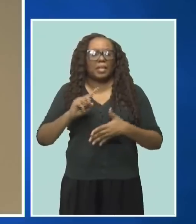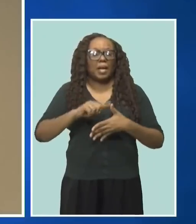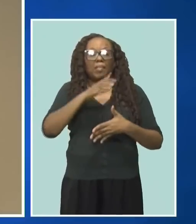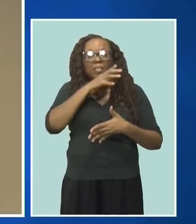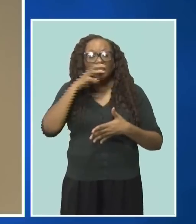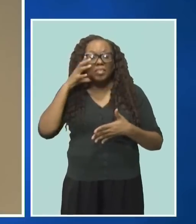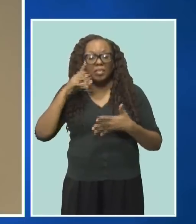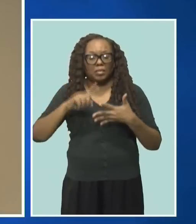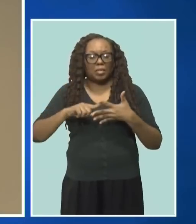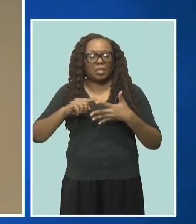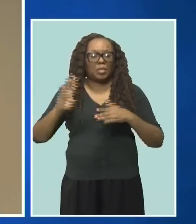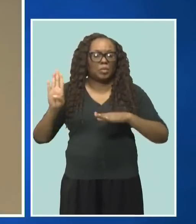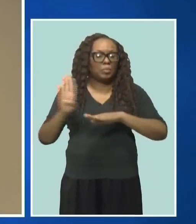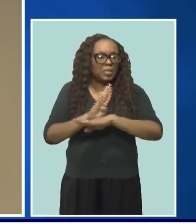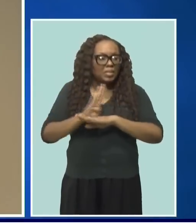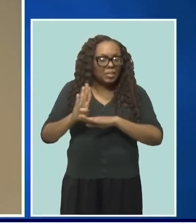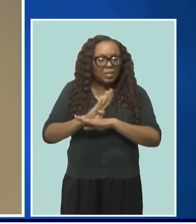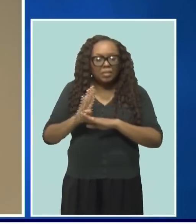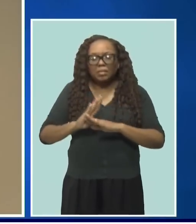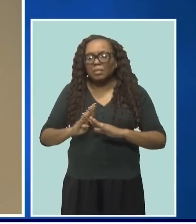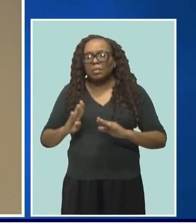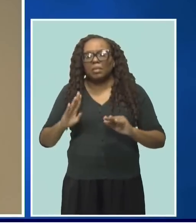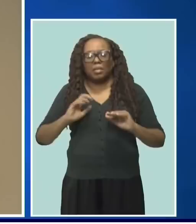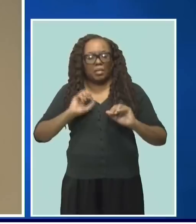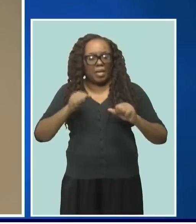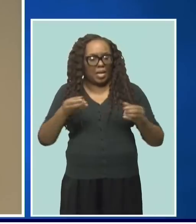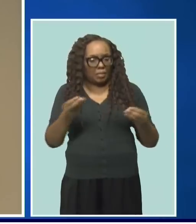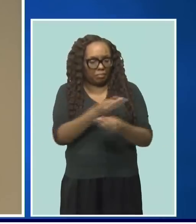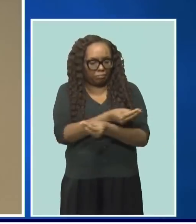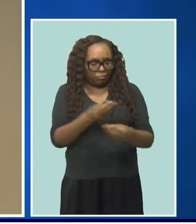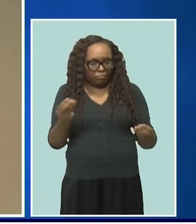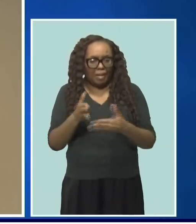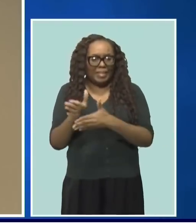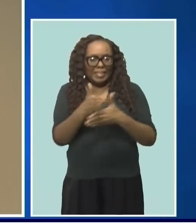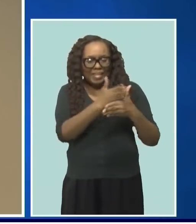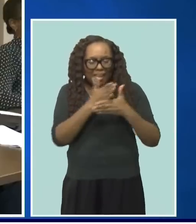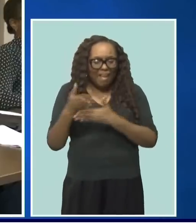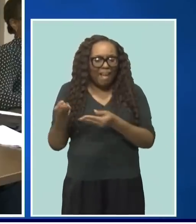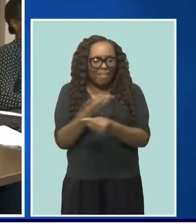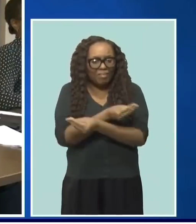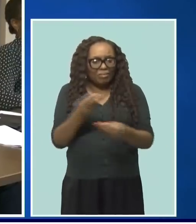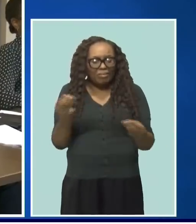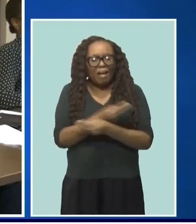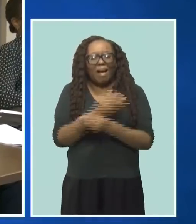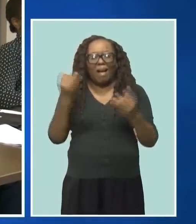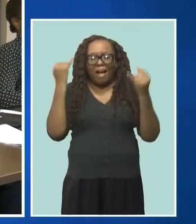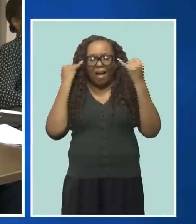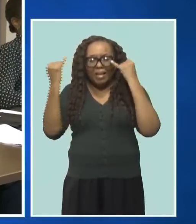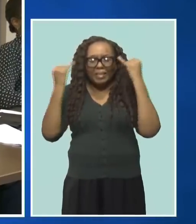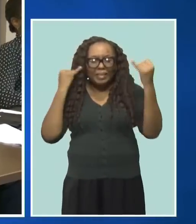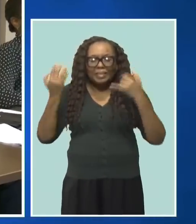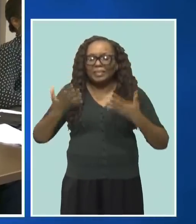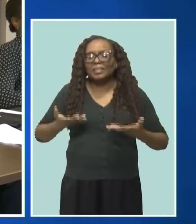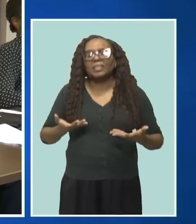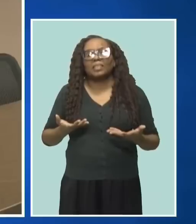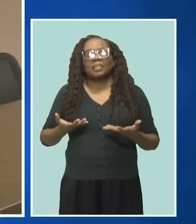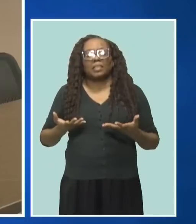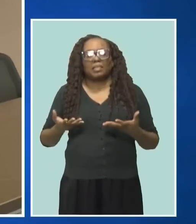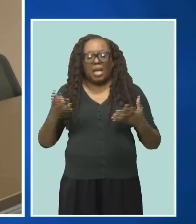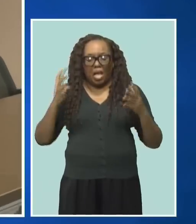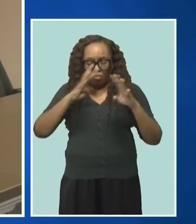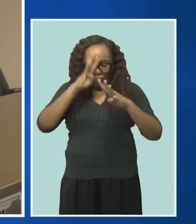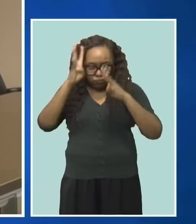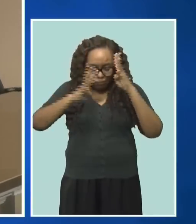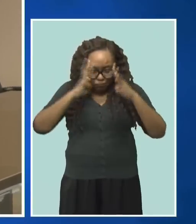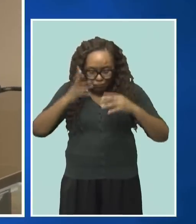sector, where there can be cross-fertilization of effort, cross-fertilization of ideas, and then derivatives being identified so that you